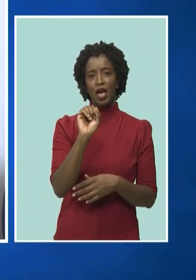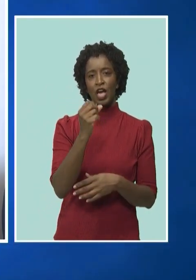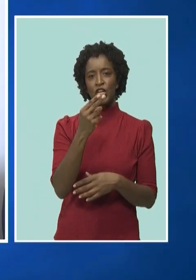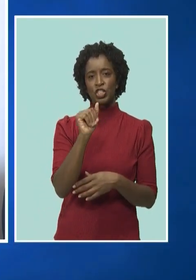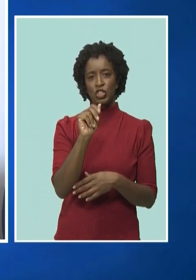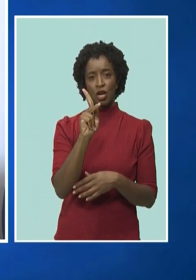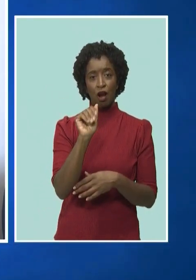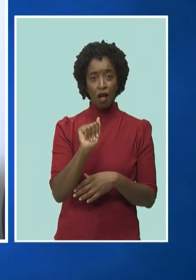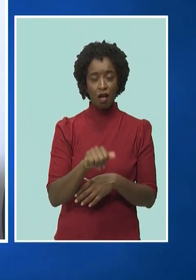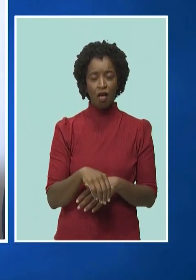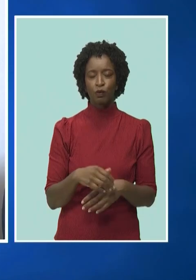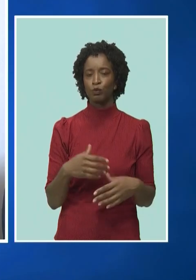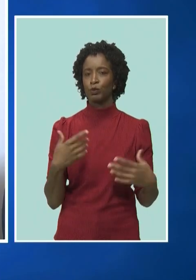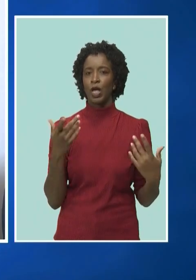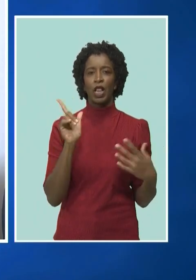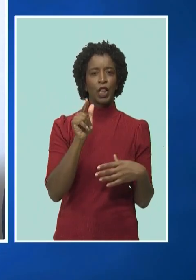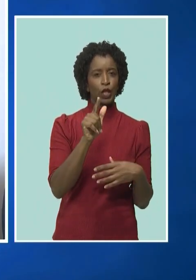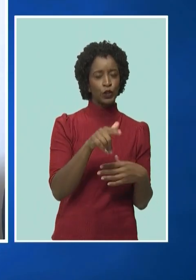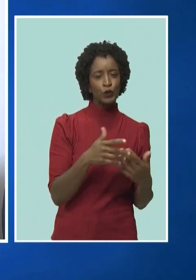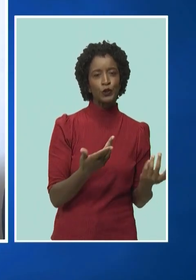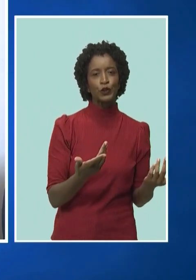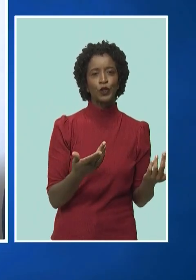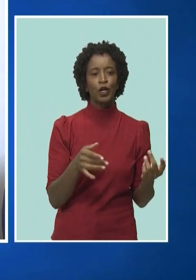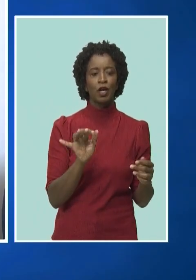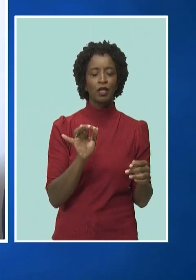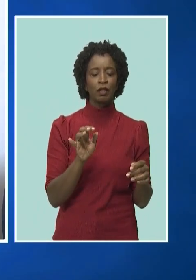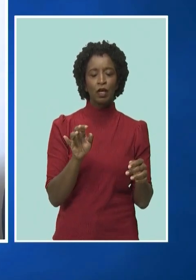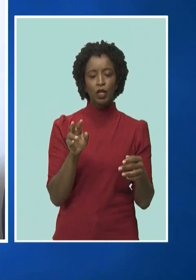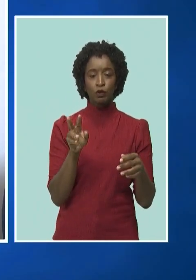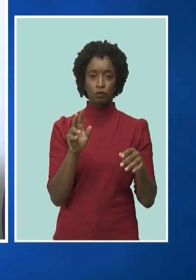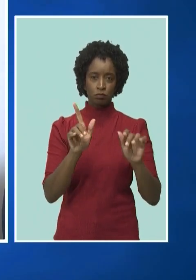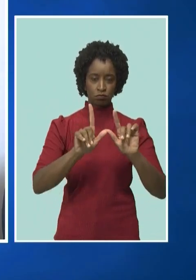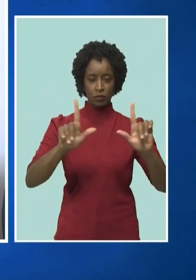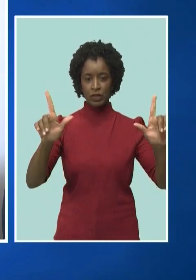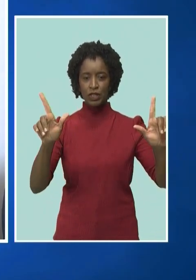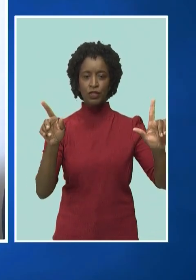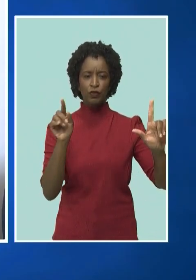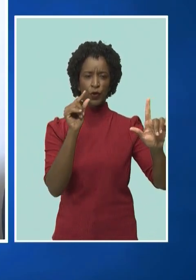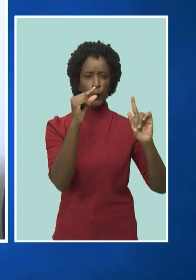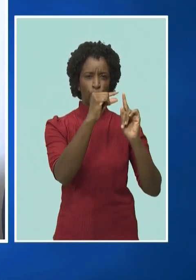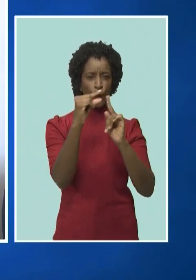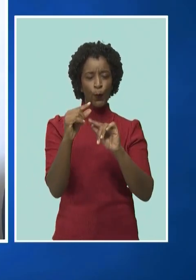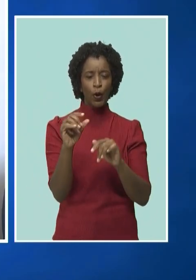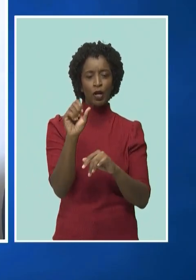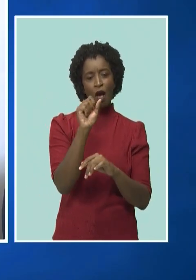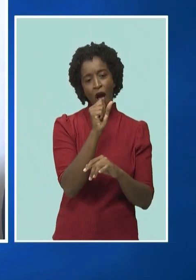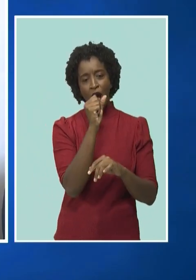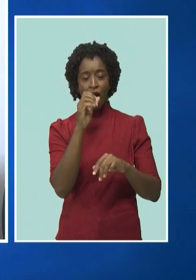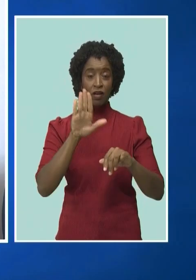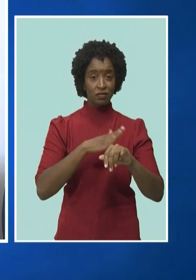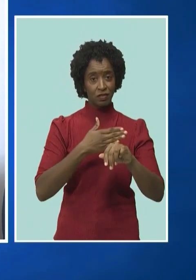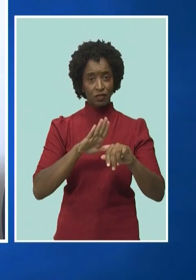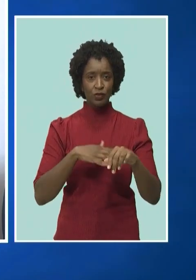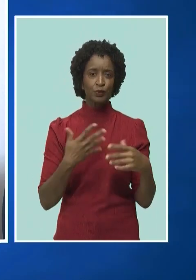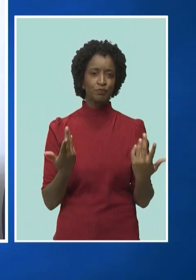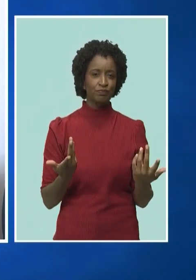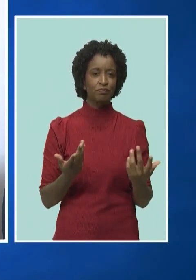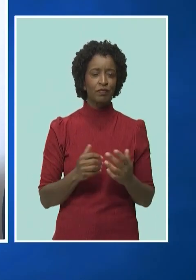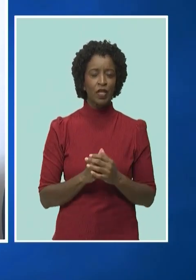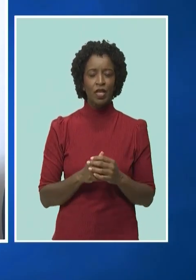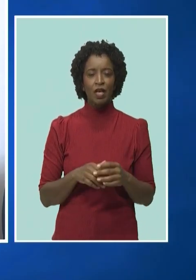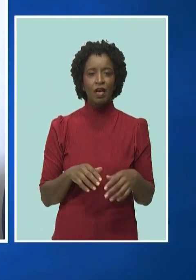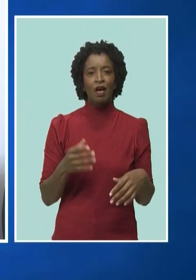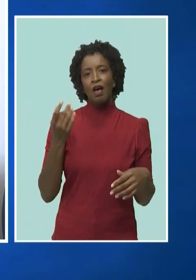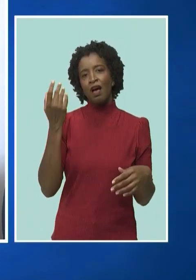karaoke part of the program. Now this has come about because of the festive season, of course. We've